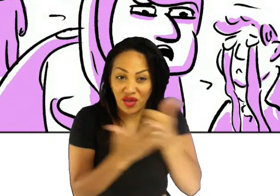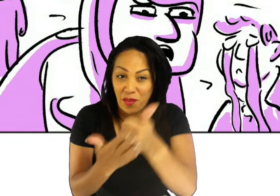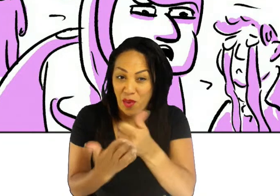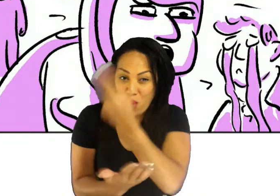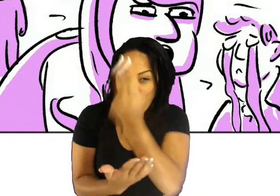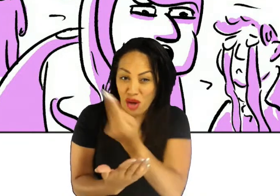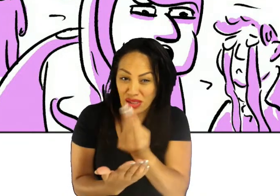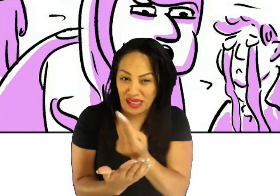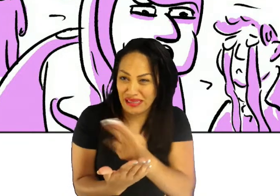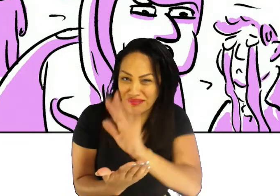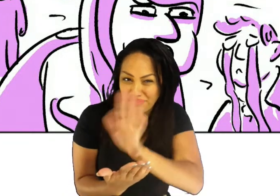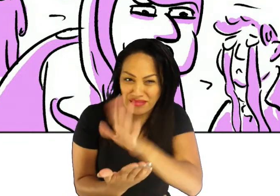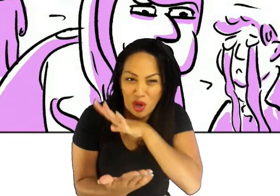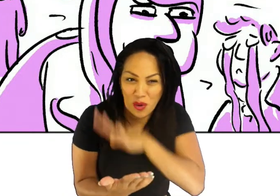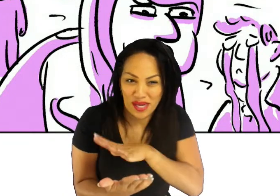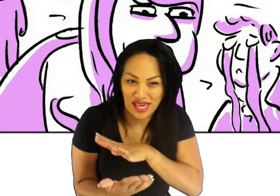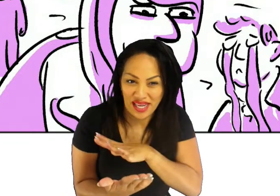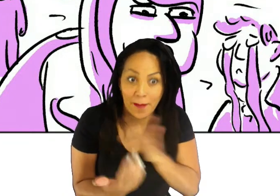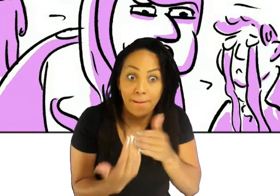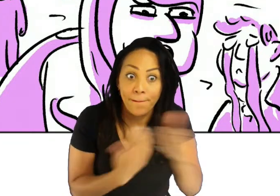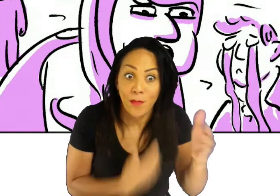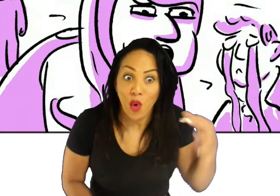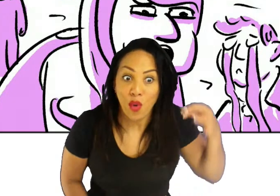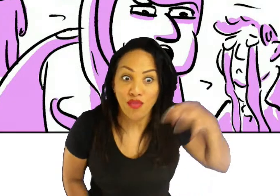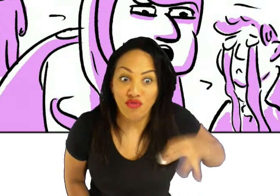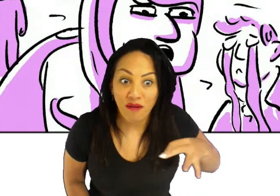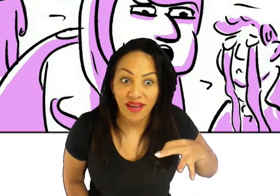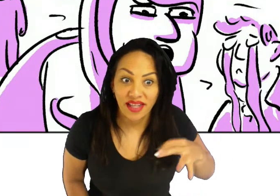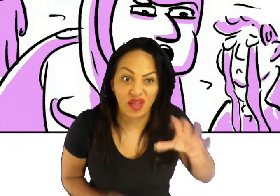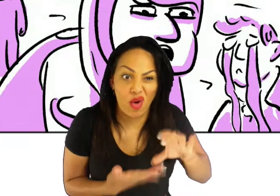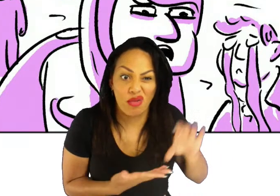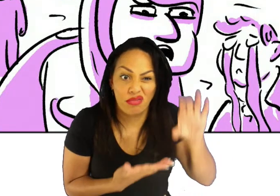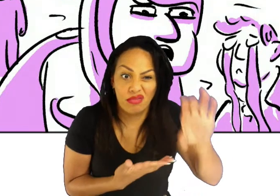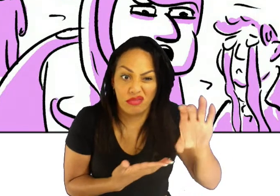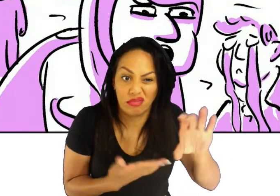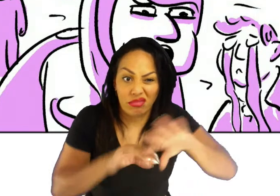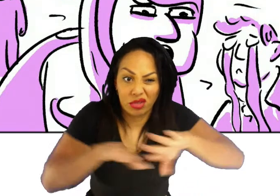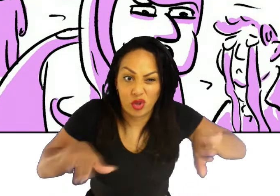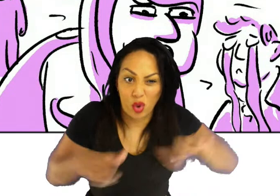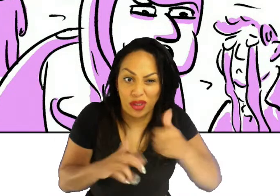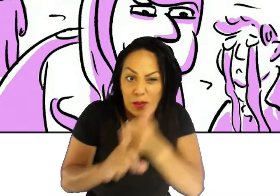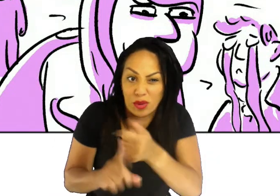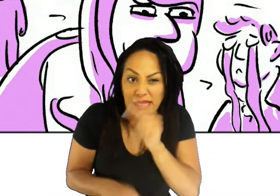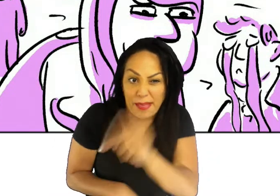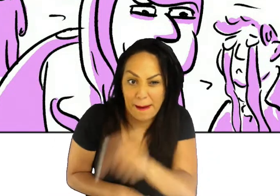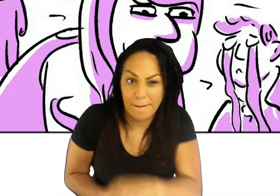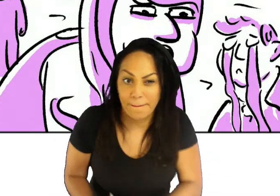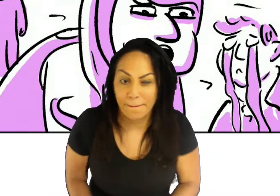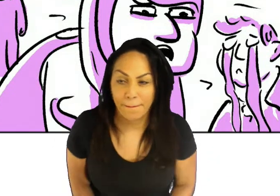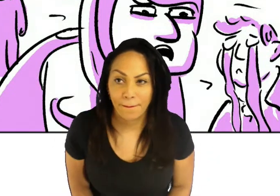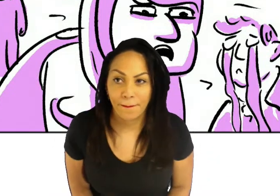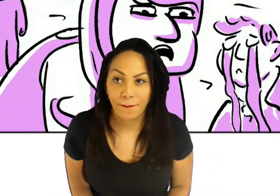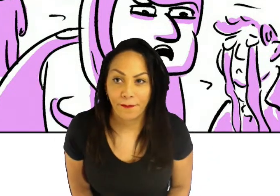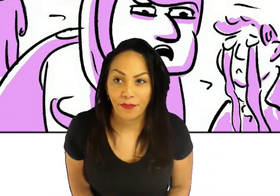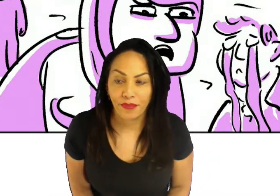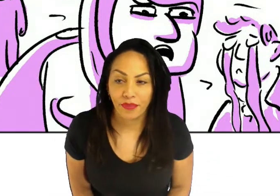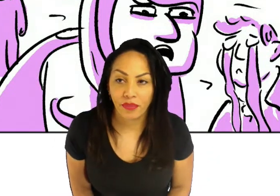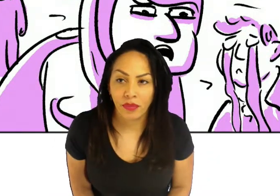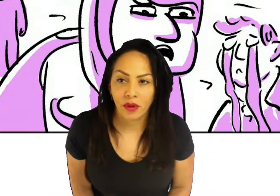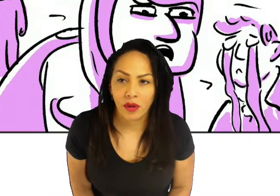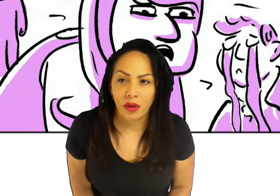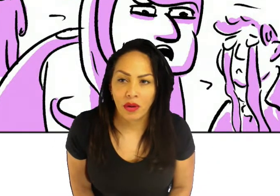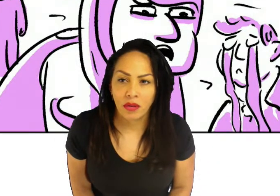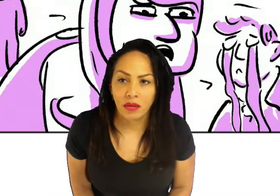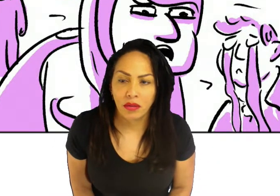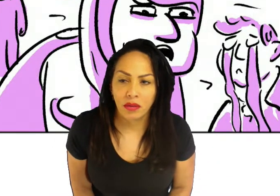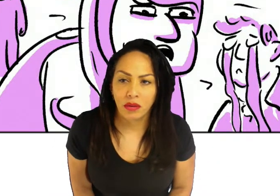As such, we're here now, no real financial support for our industry, or at least no